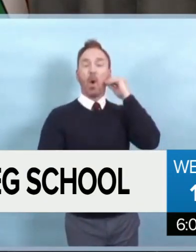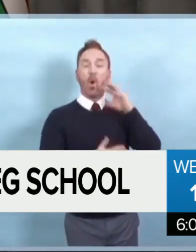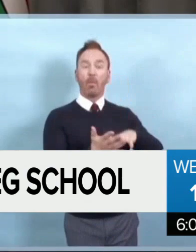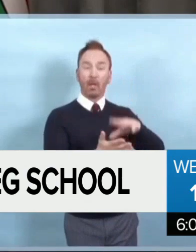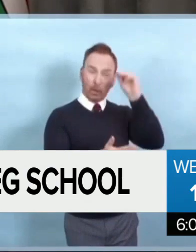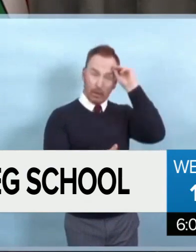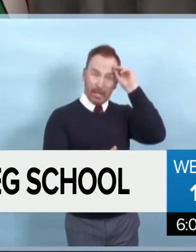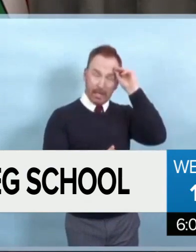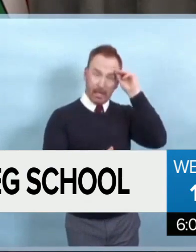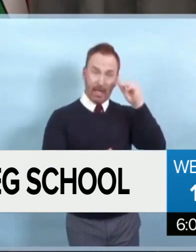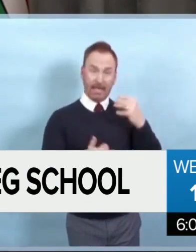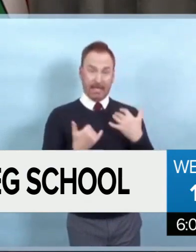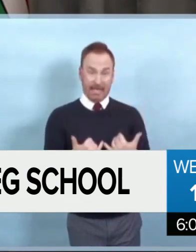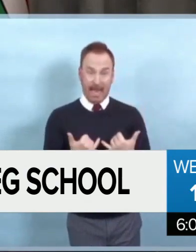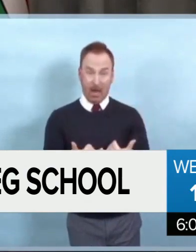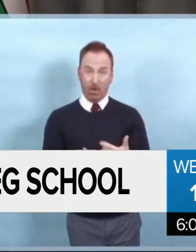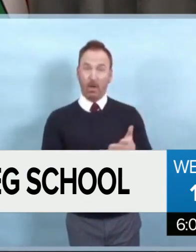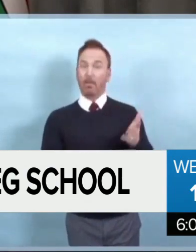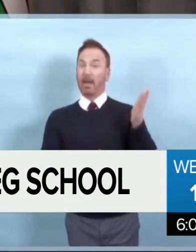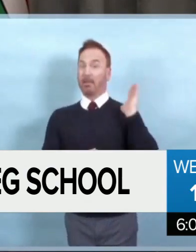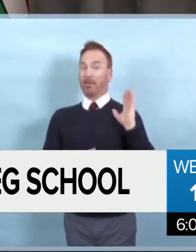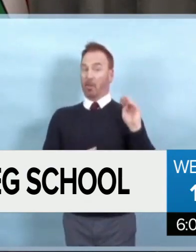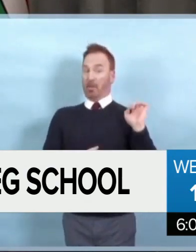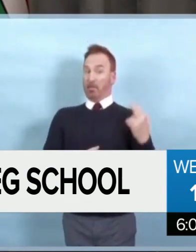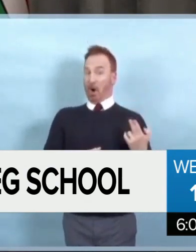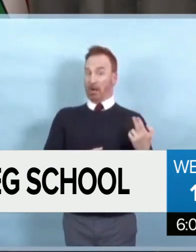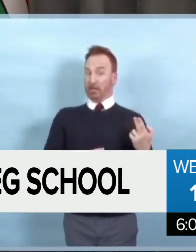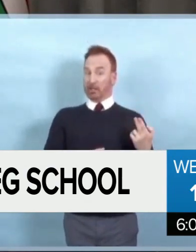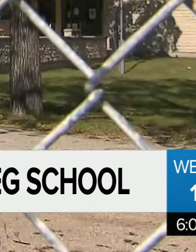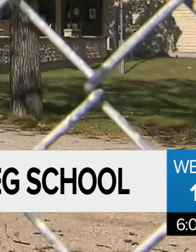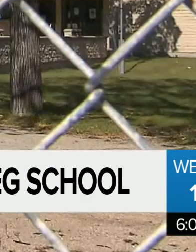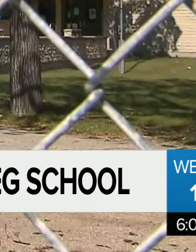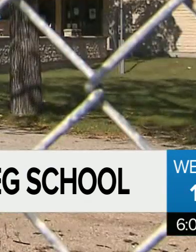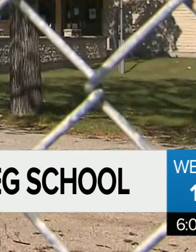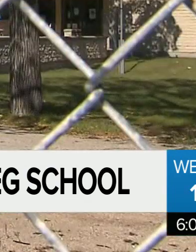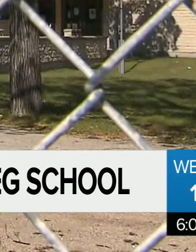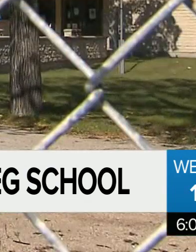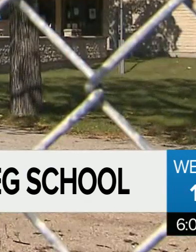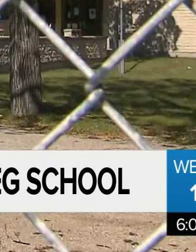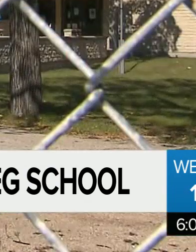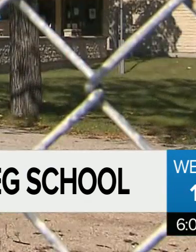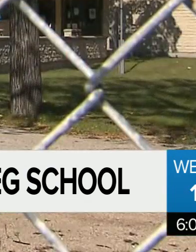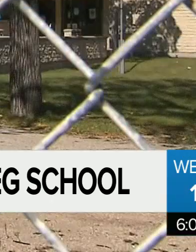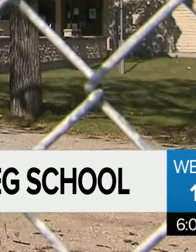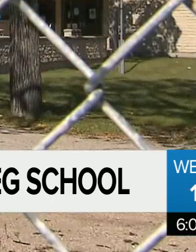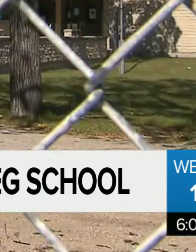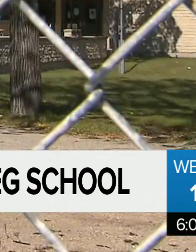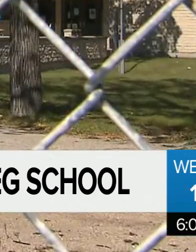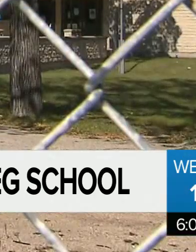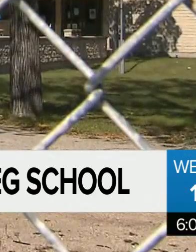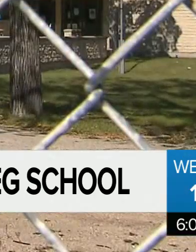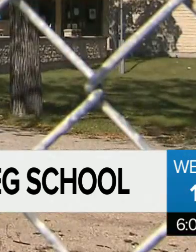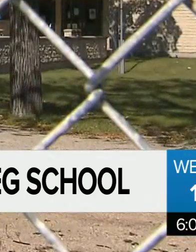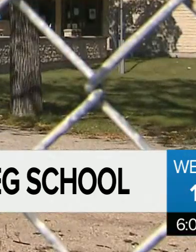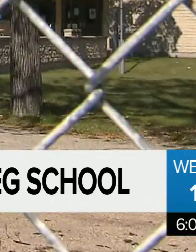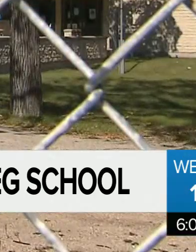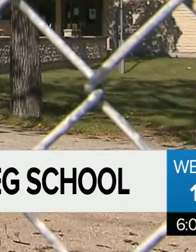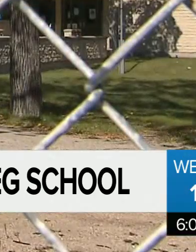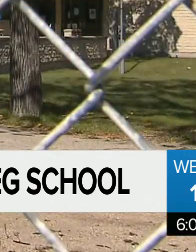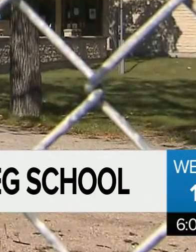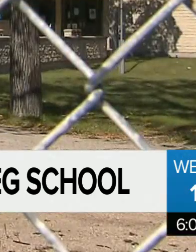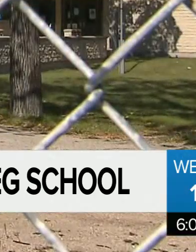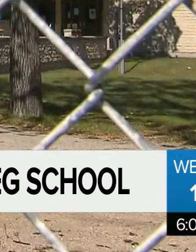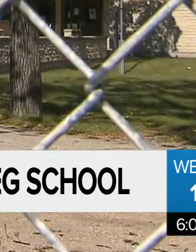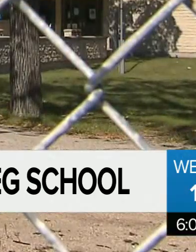March. And that preparation that took place in the summer is now being activated today. The number of students anticipated